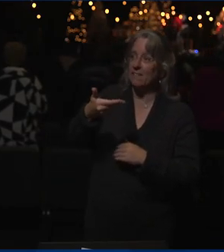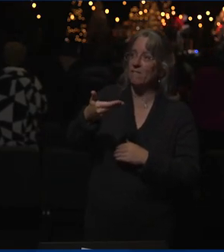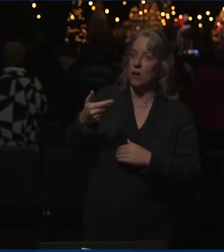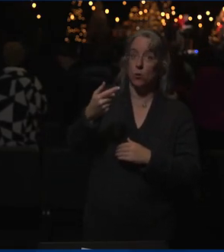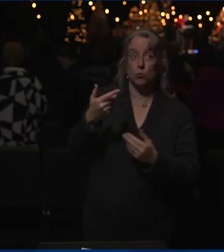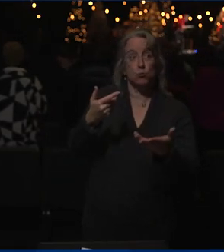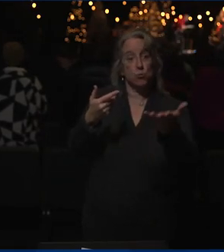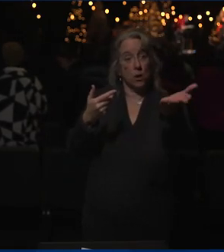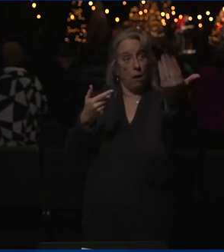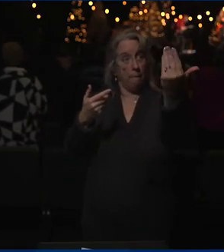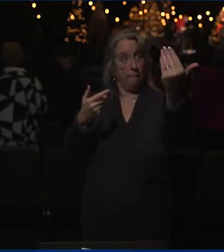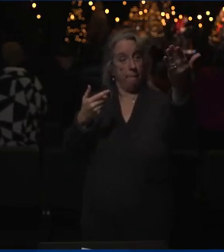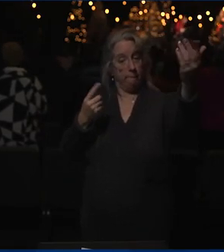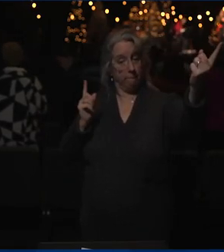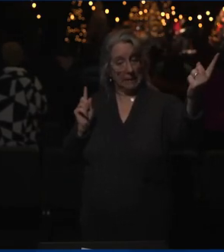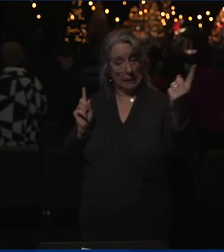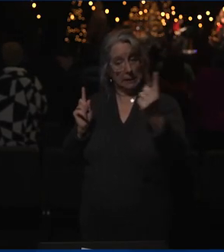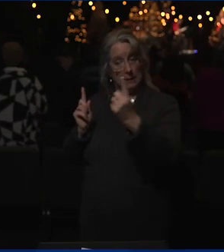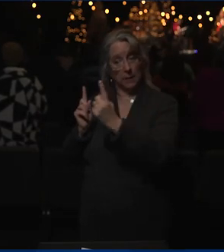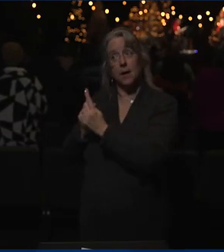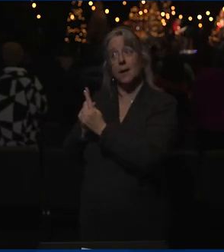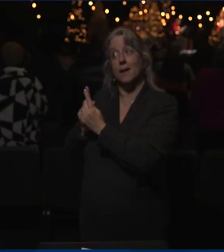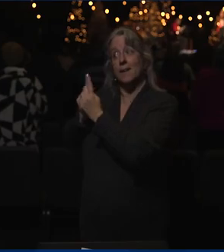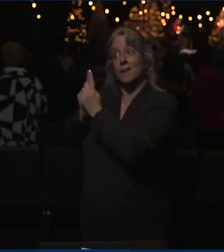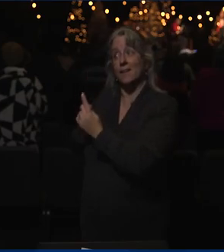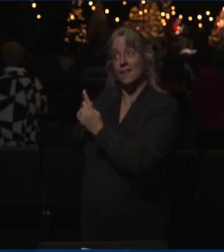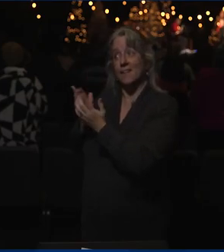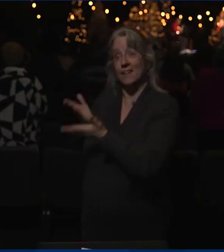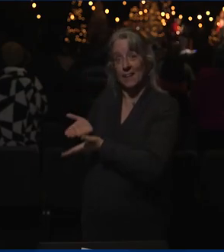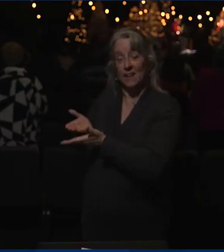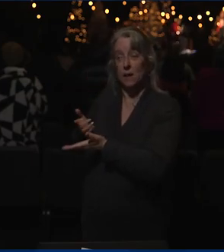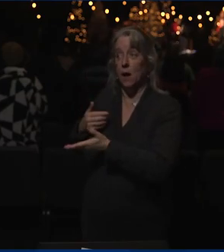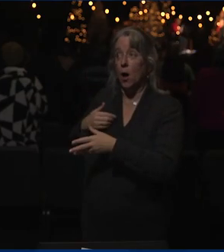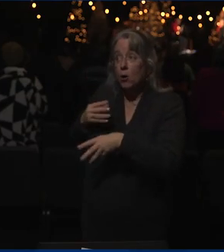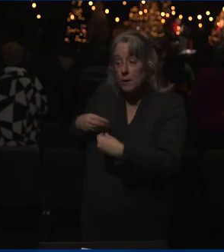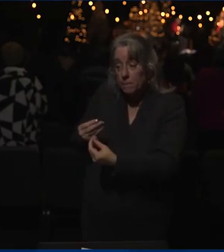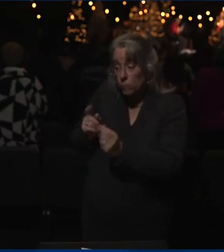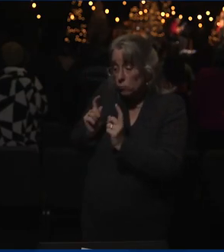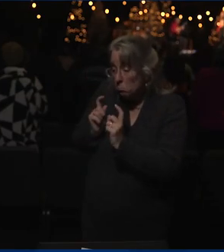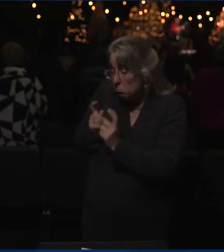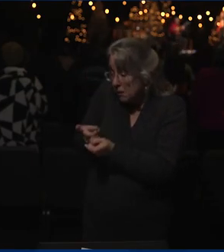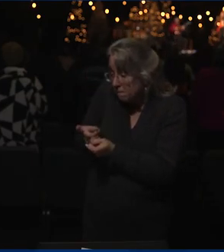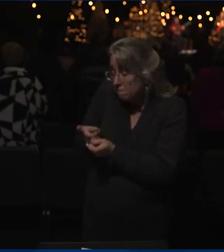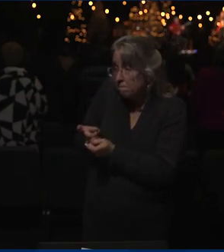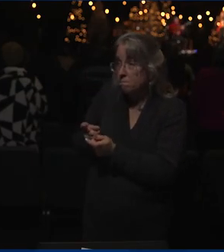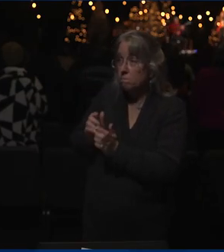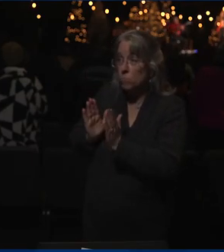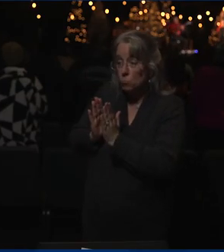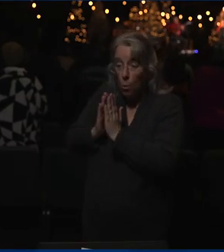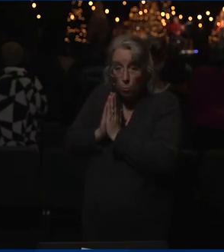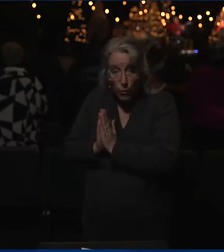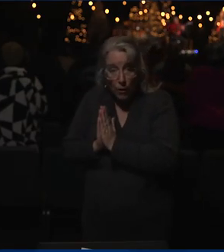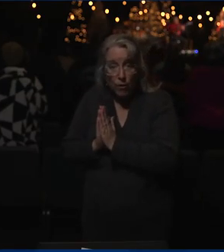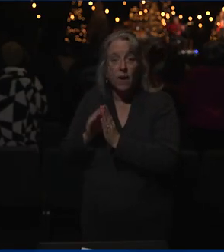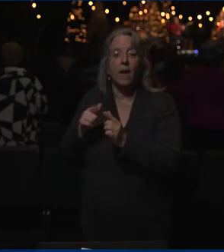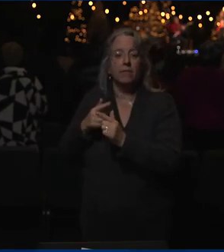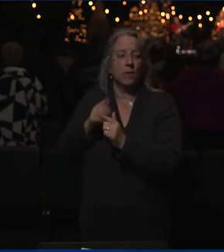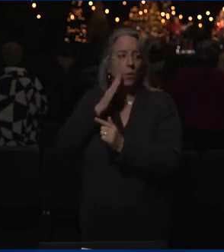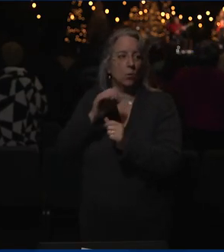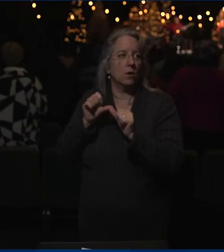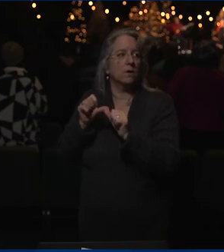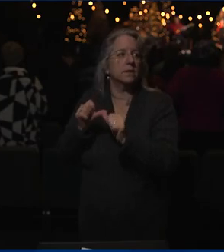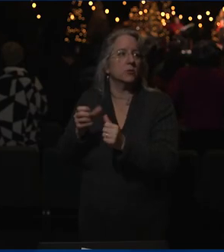walk up here to the front, and we will give you a small gift, have a small prayer, and then we will continue our